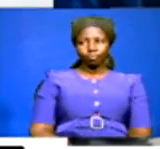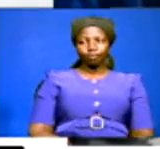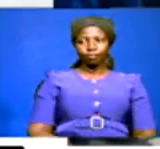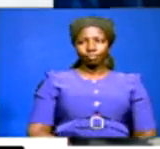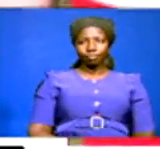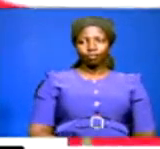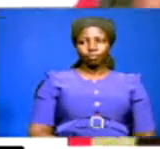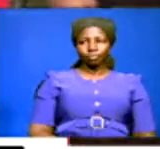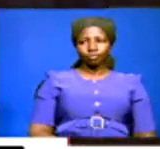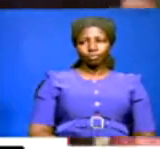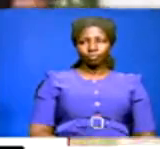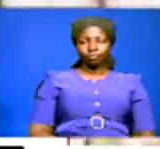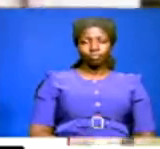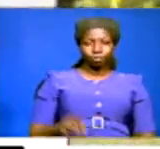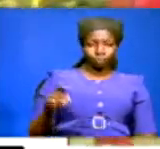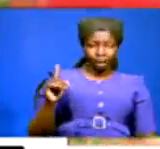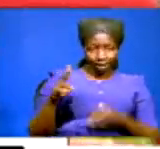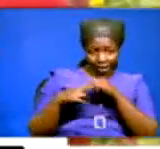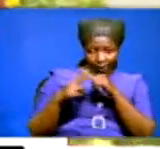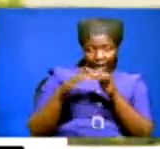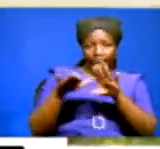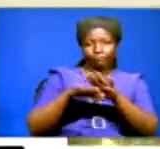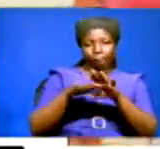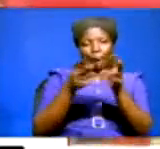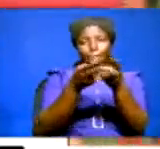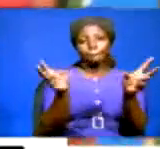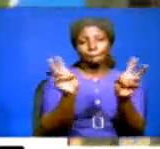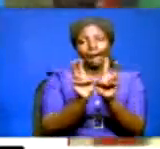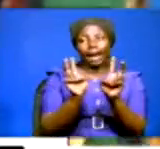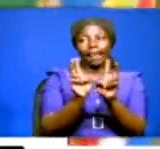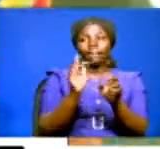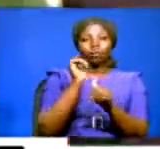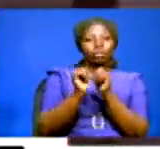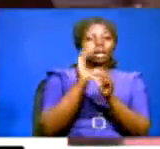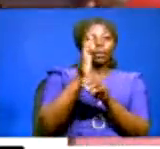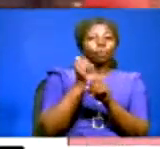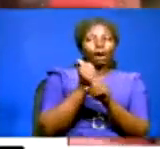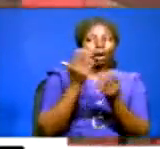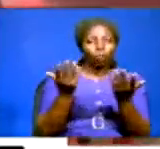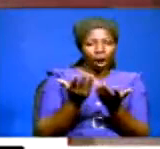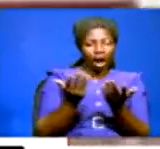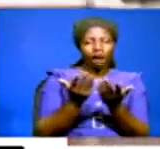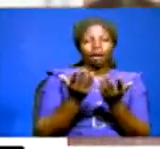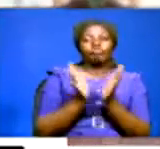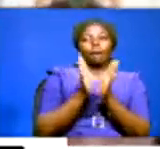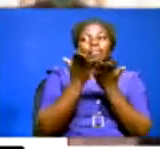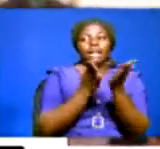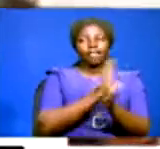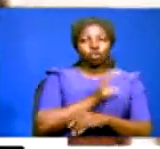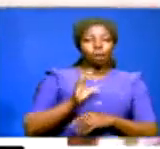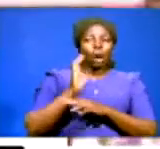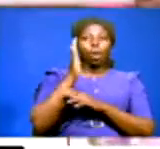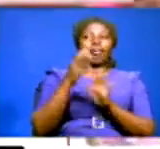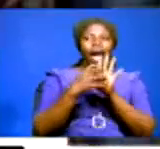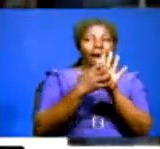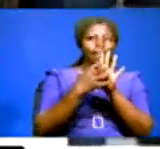Michuki. This 7-member panel that will be domiciled at the Public Service Commission will advertise and conduct